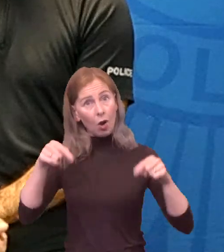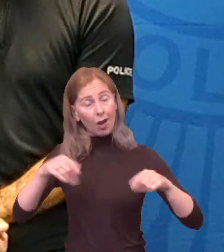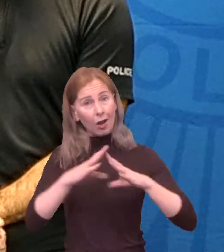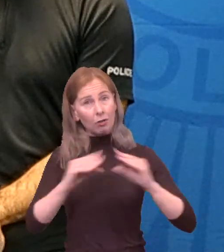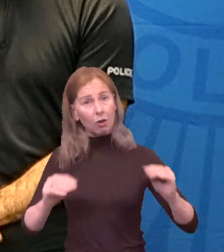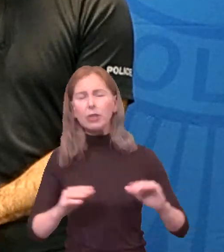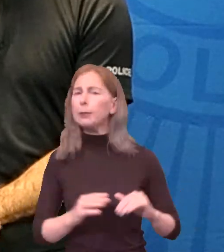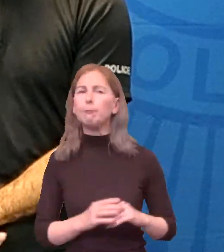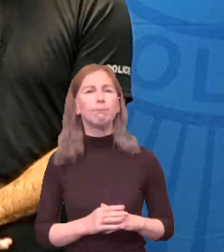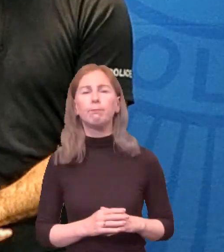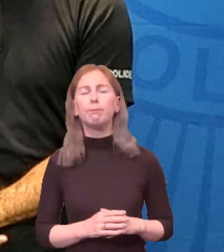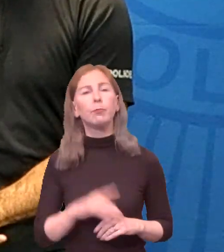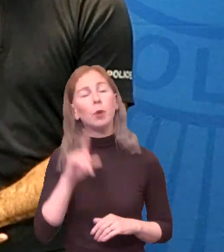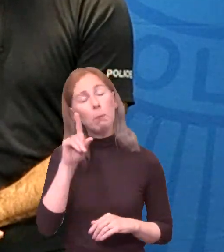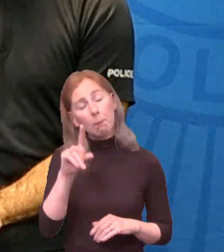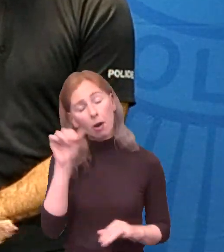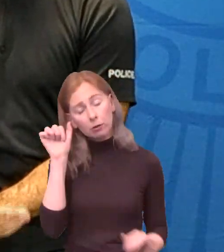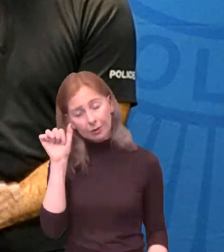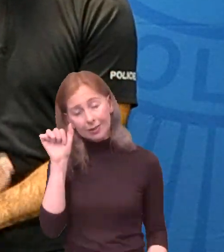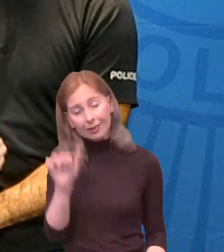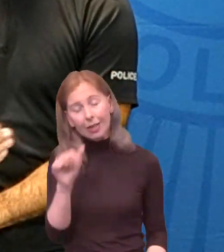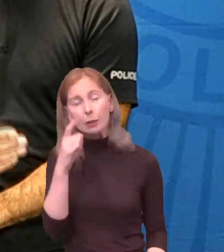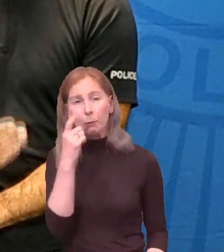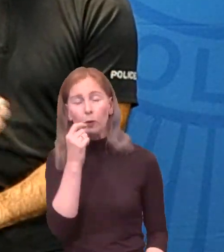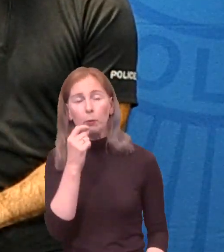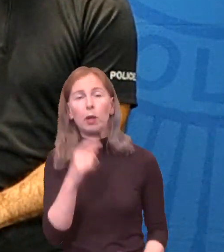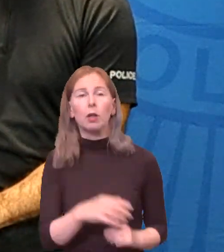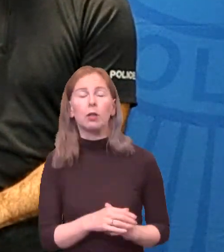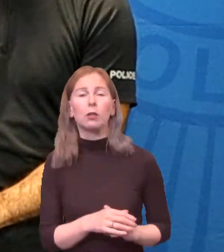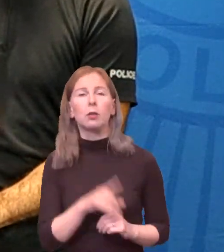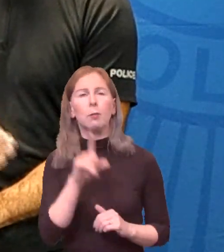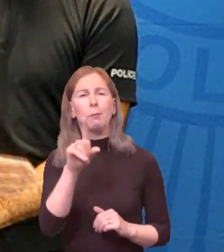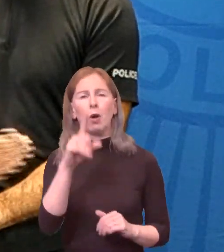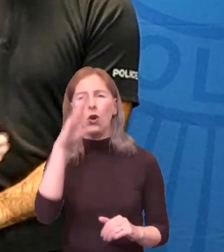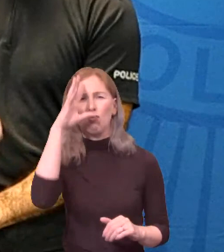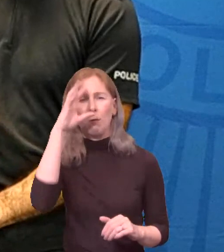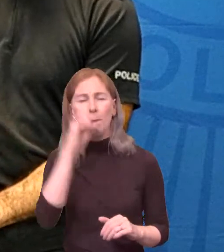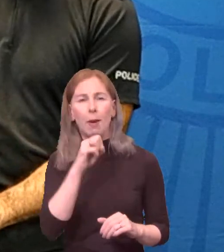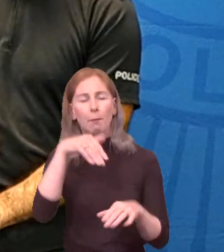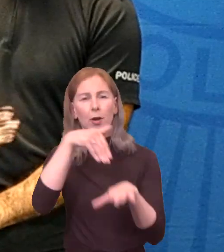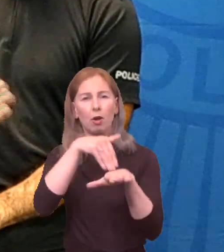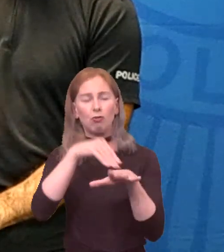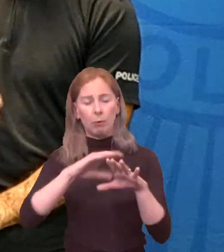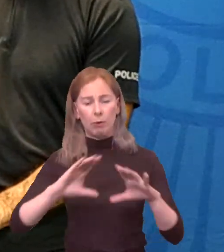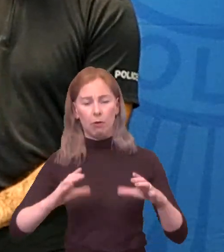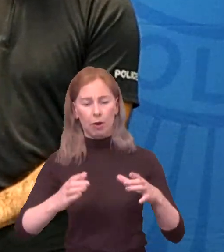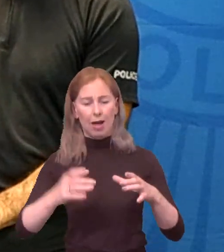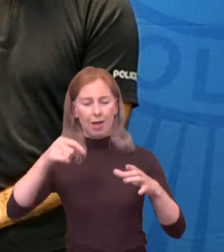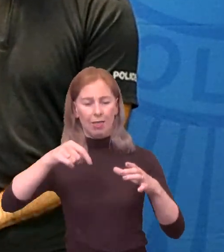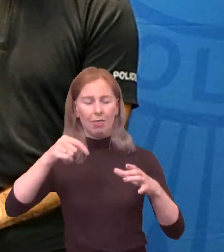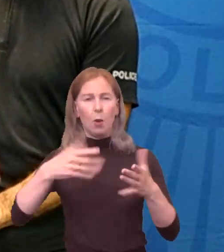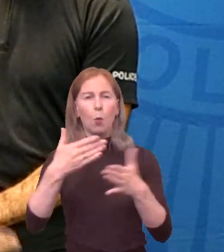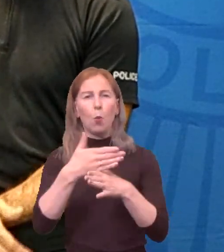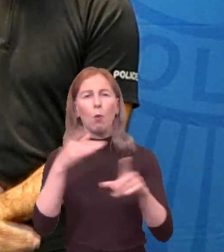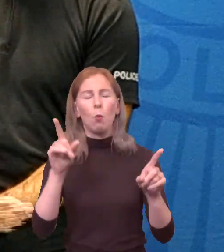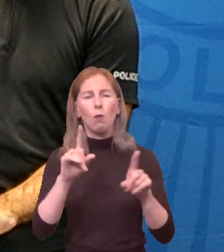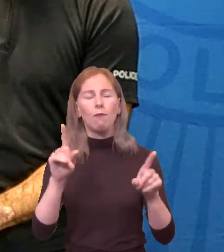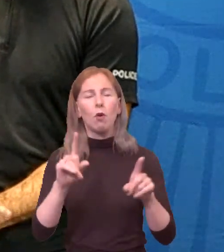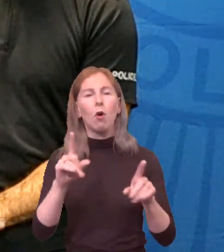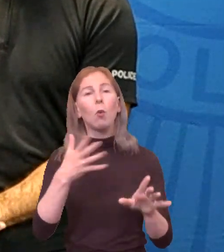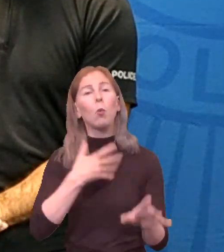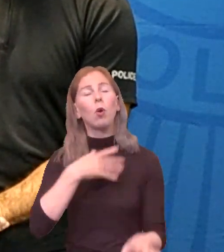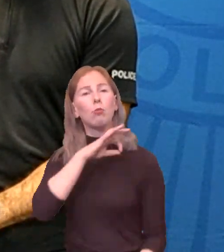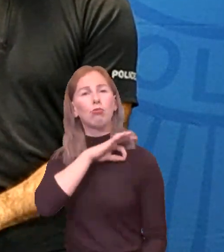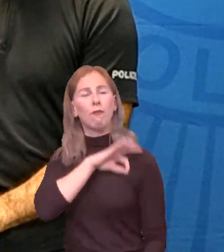locally. But yes, it's a thing. But don't forget, criminal gangs are working on a profit, and they're